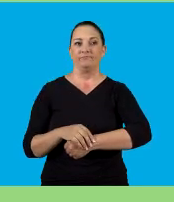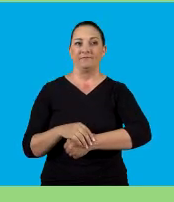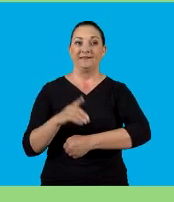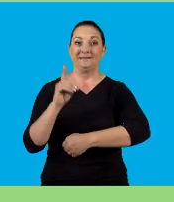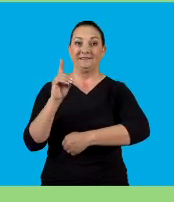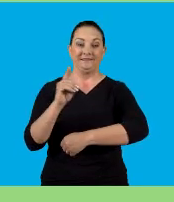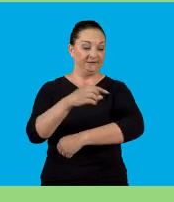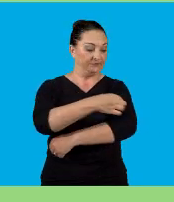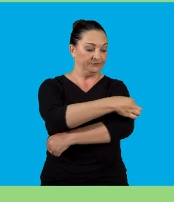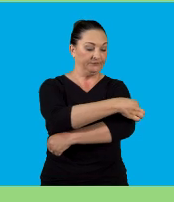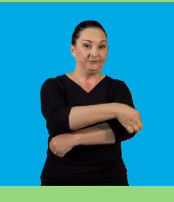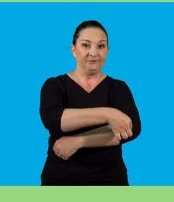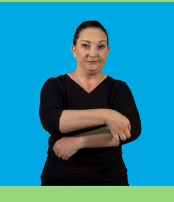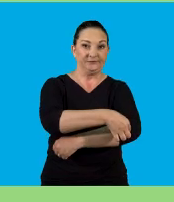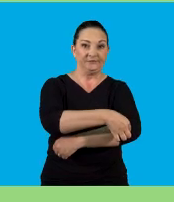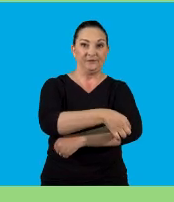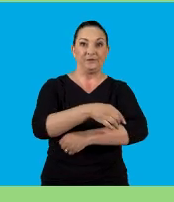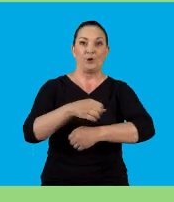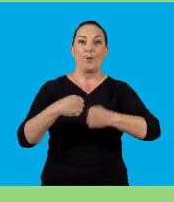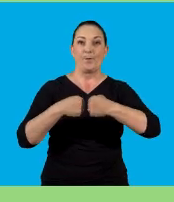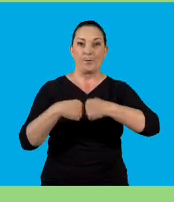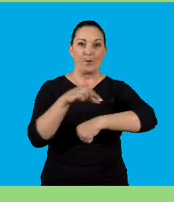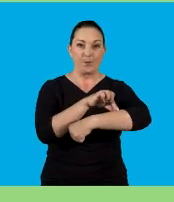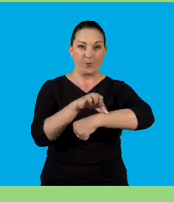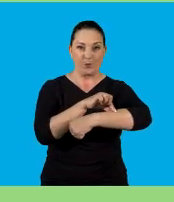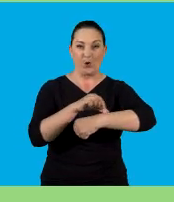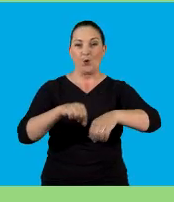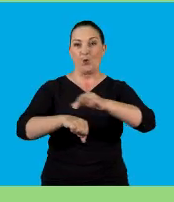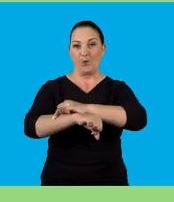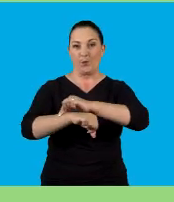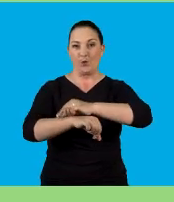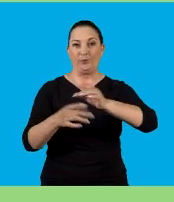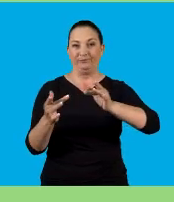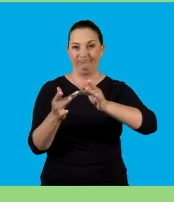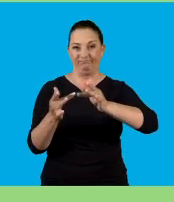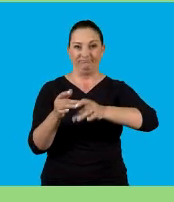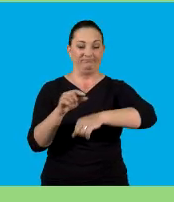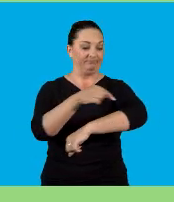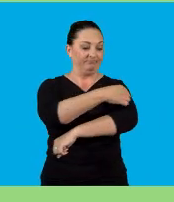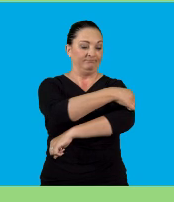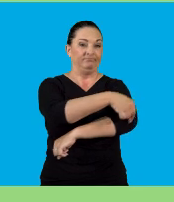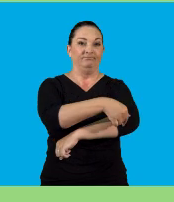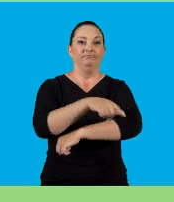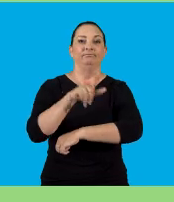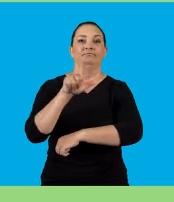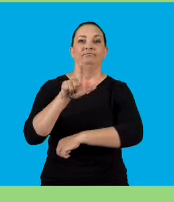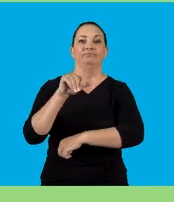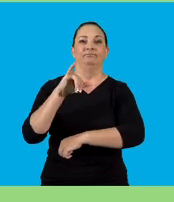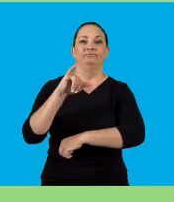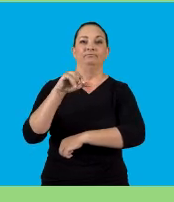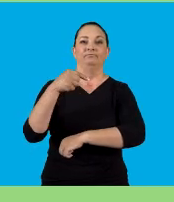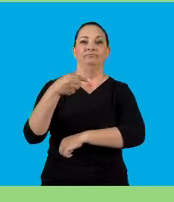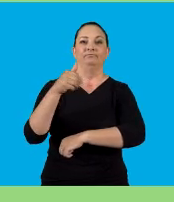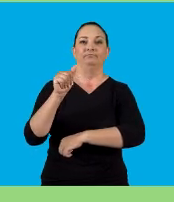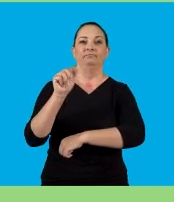And then D, we have another cord that connects bone to bone. There we have a ligament.